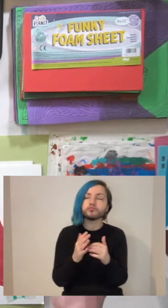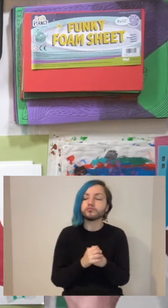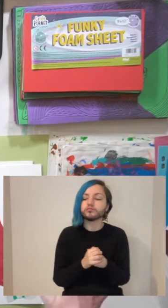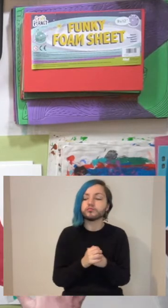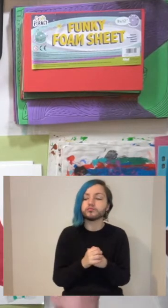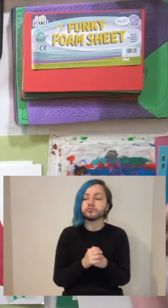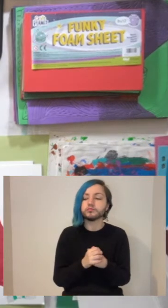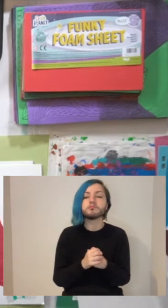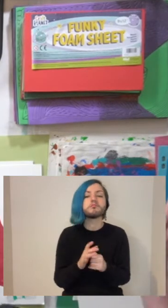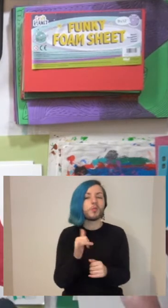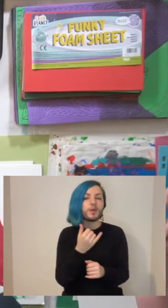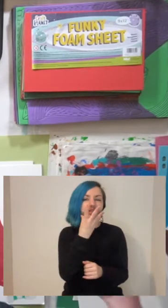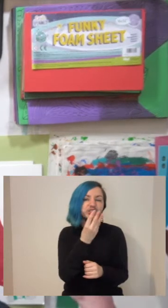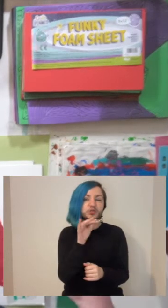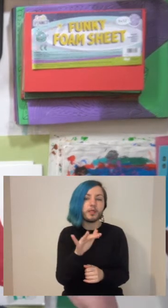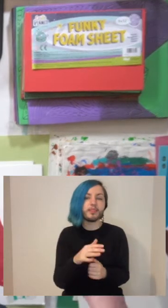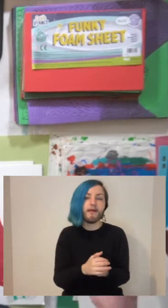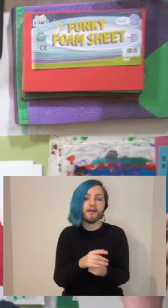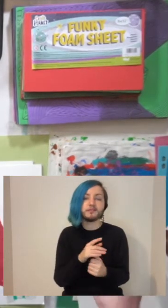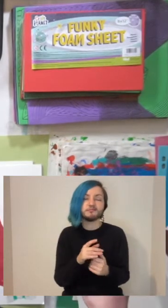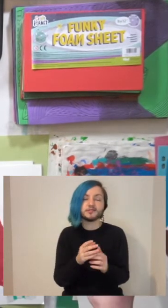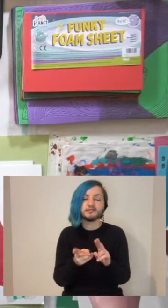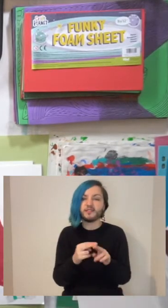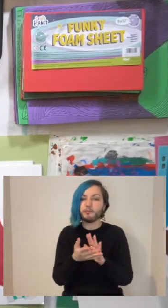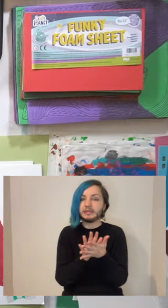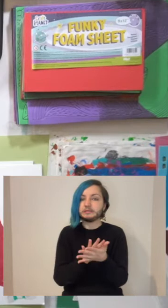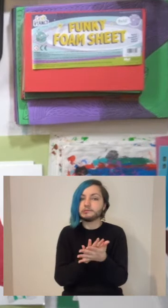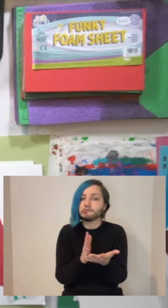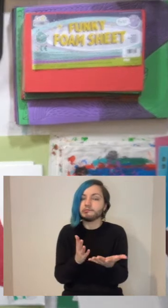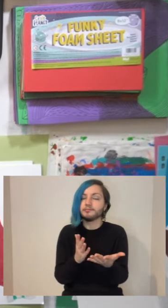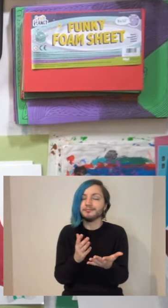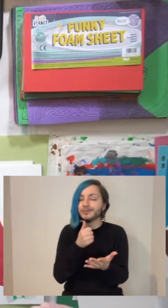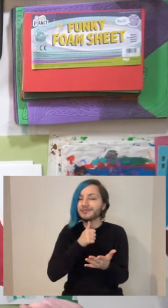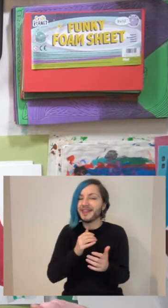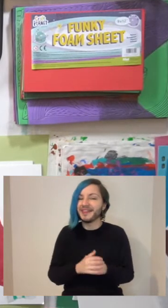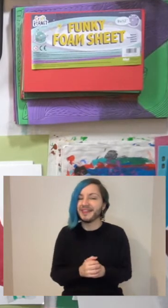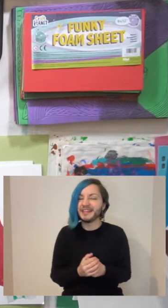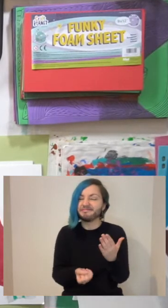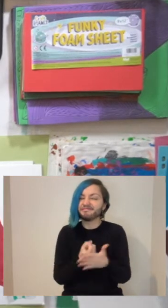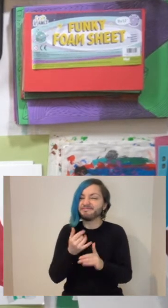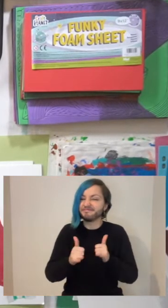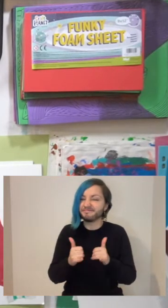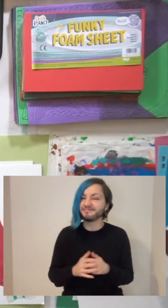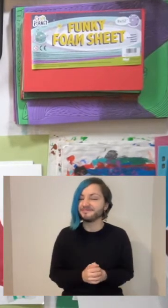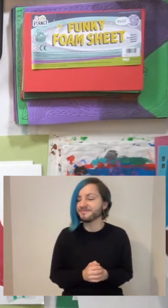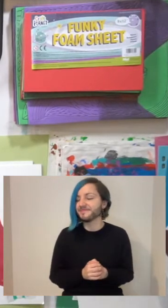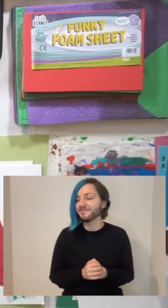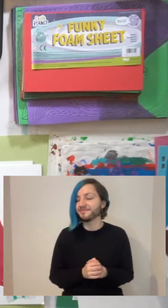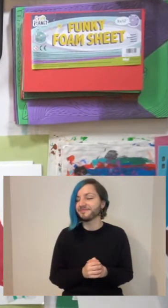anything? Maybe some tissue if you make a mess. That would be good. That can